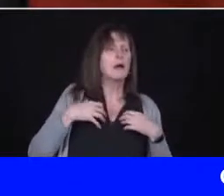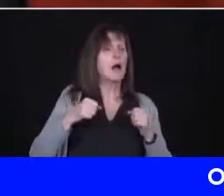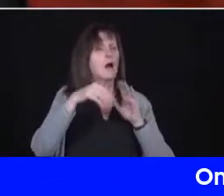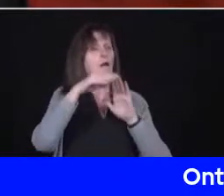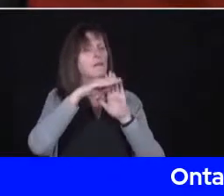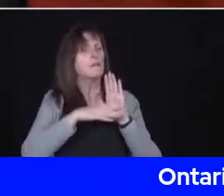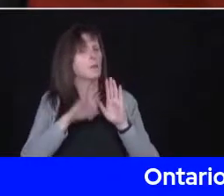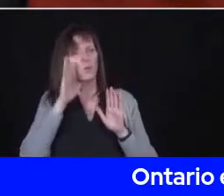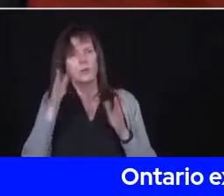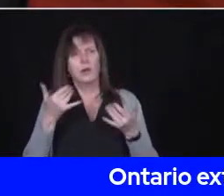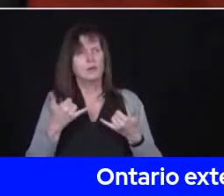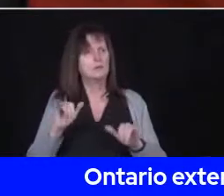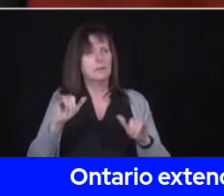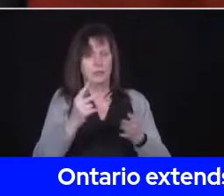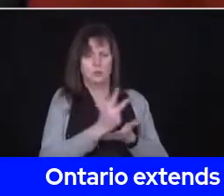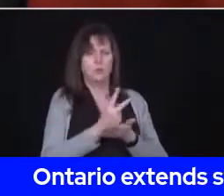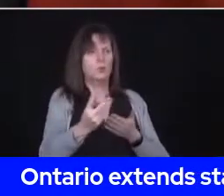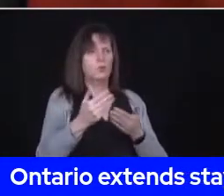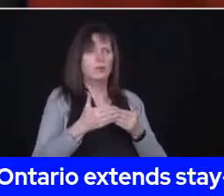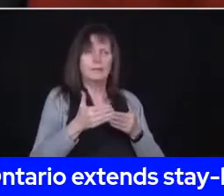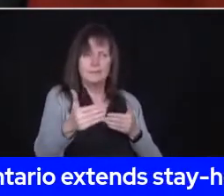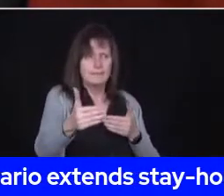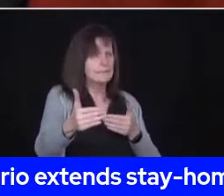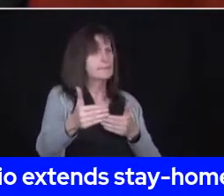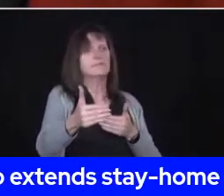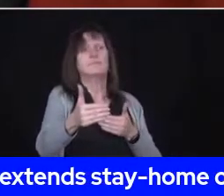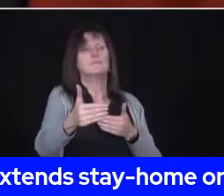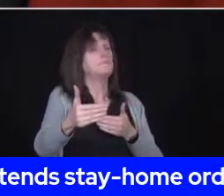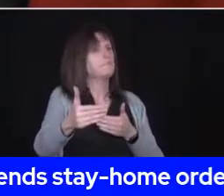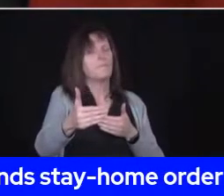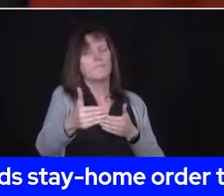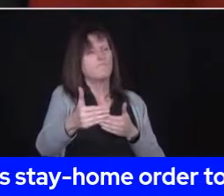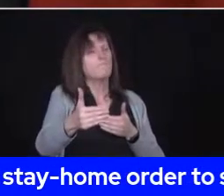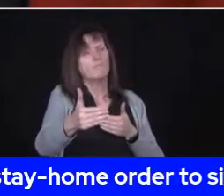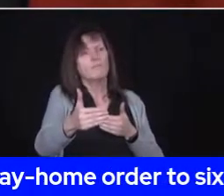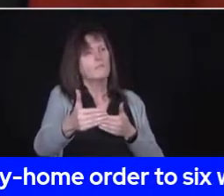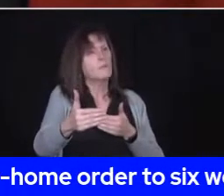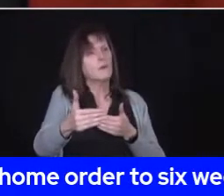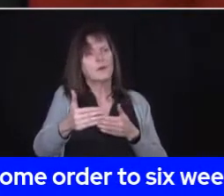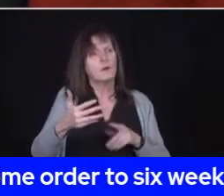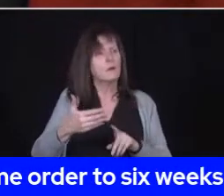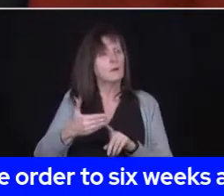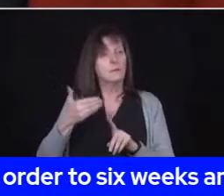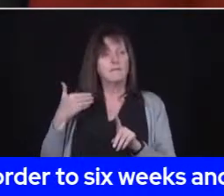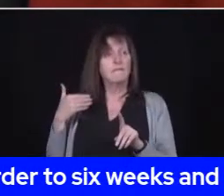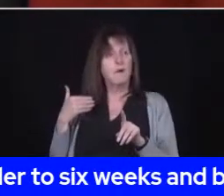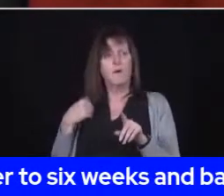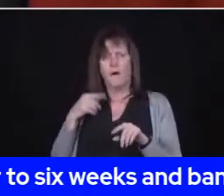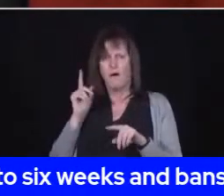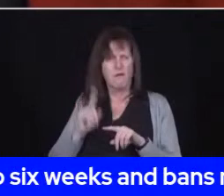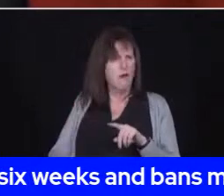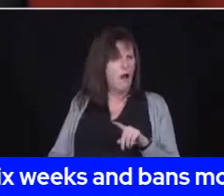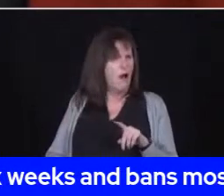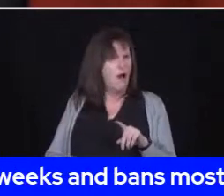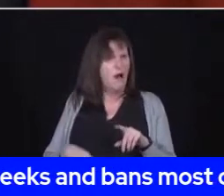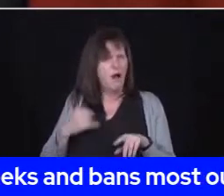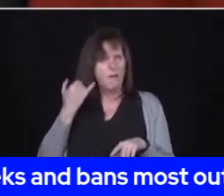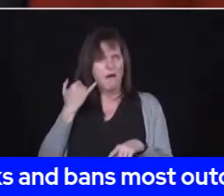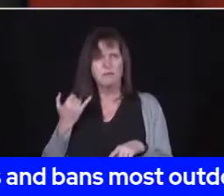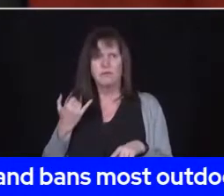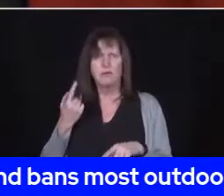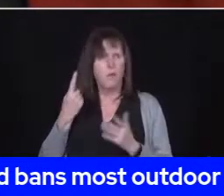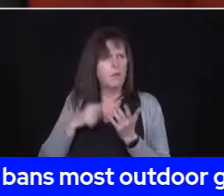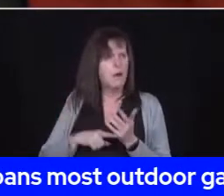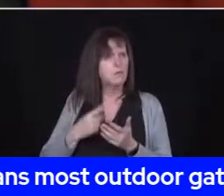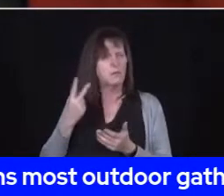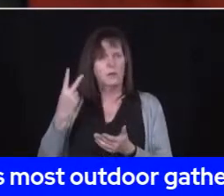thought were unimaginable years ago, you know, in past months, up to 1,000, 1,500, 2,000, and there's no